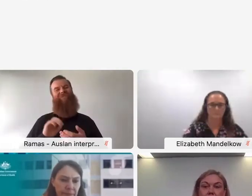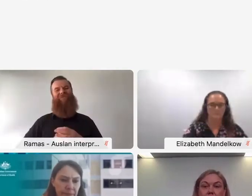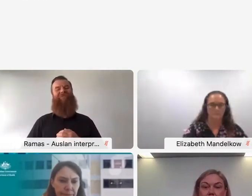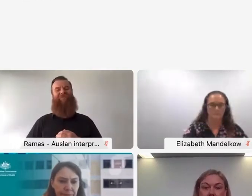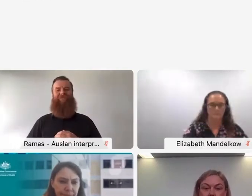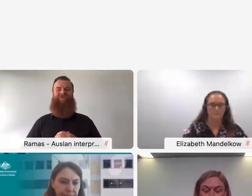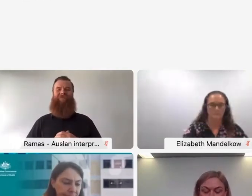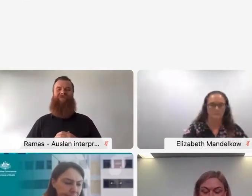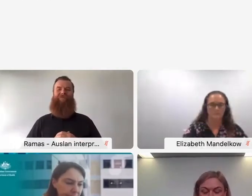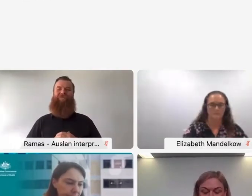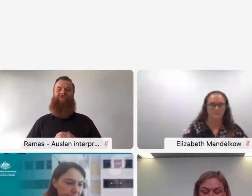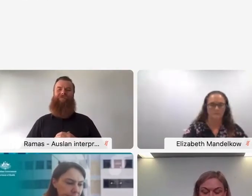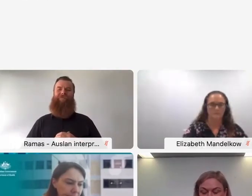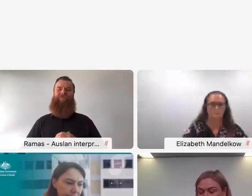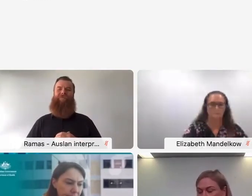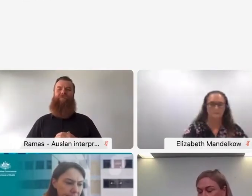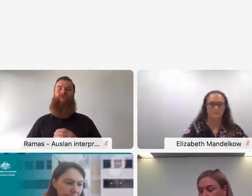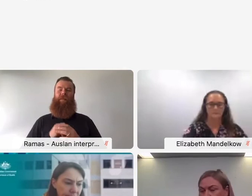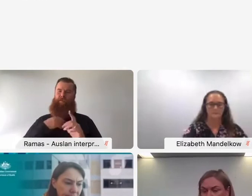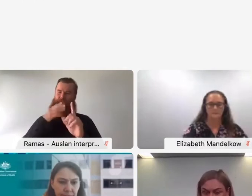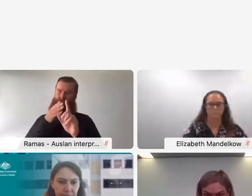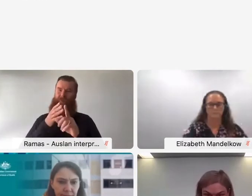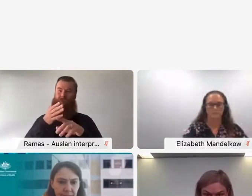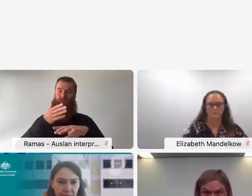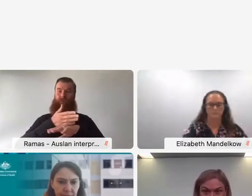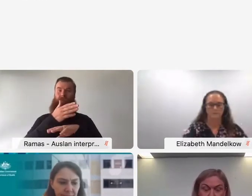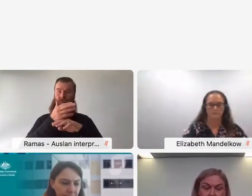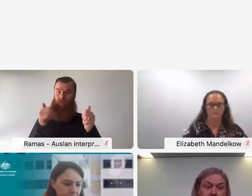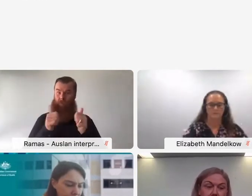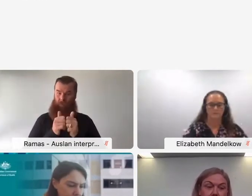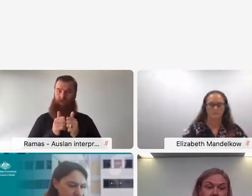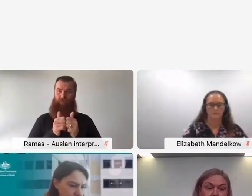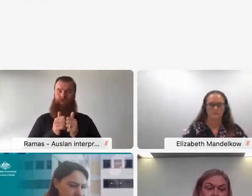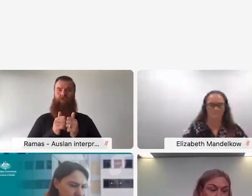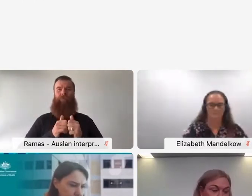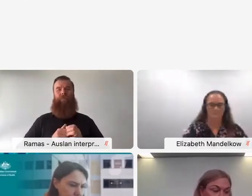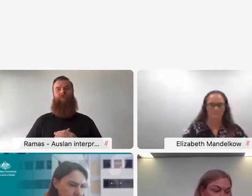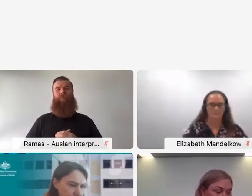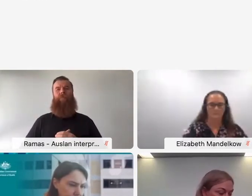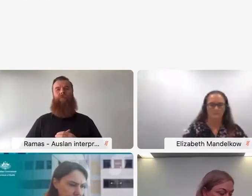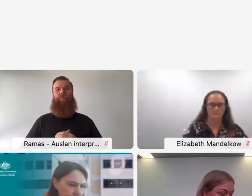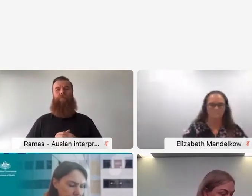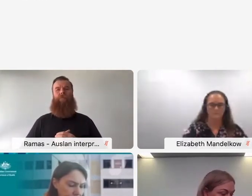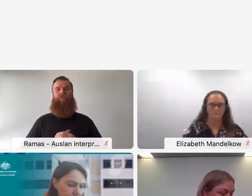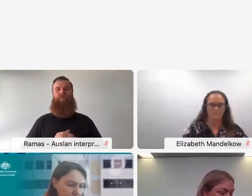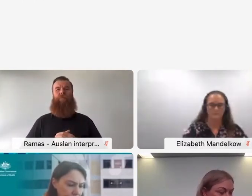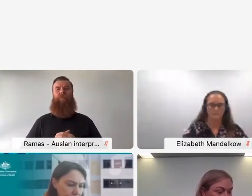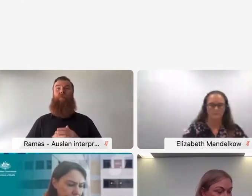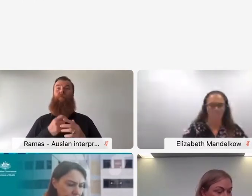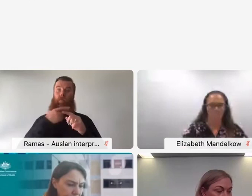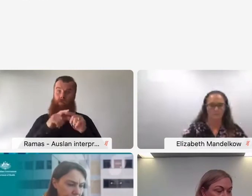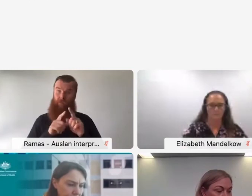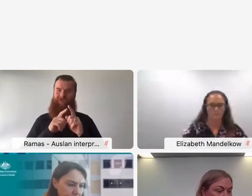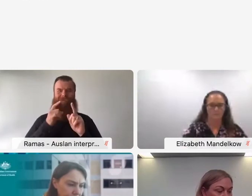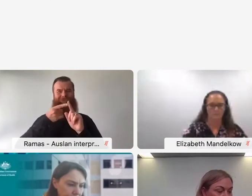whole purpose of the labour agreement and the DARMA is for, the DARMA is a designated area migration agreement, which is